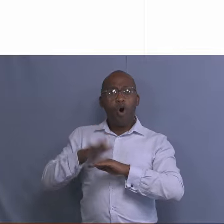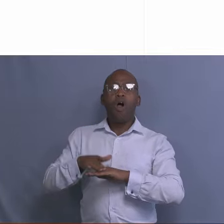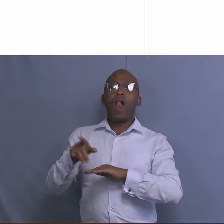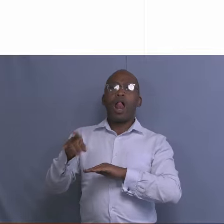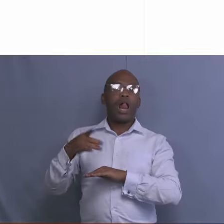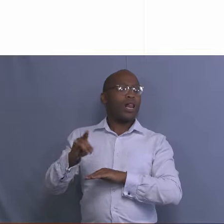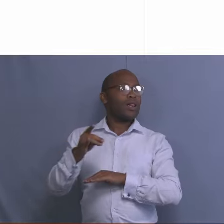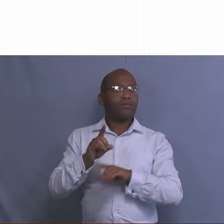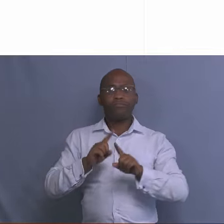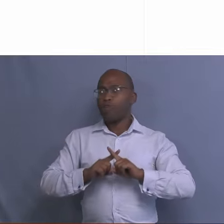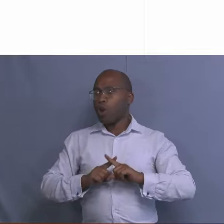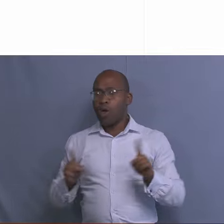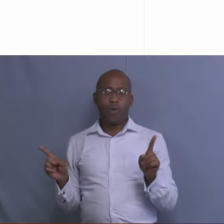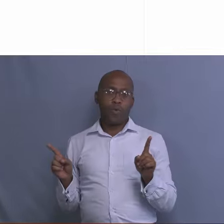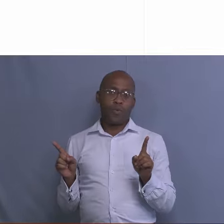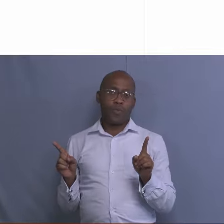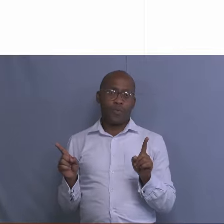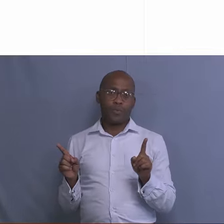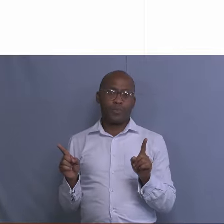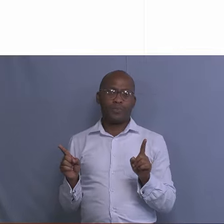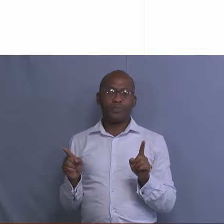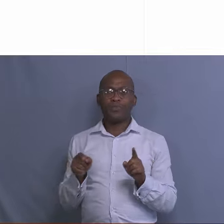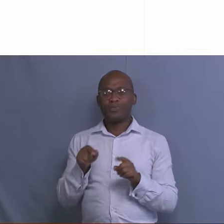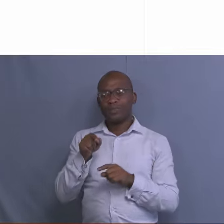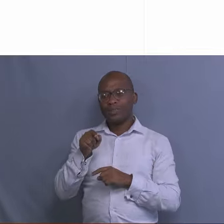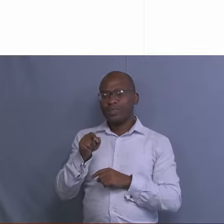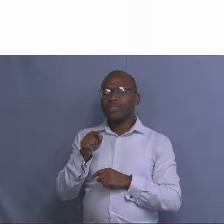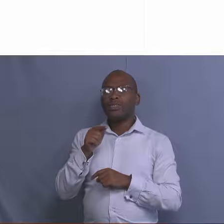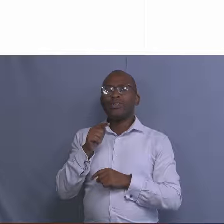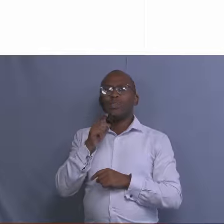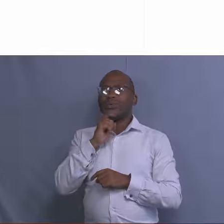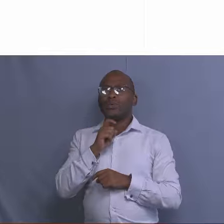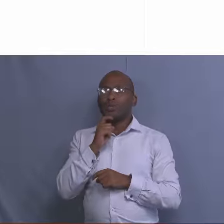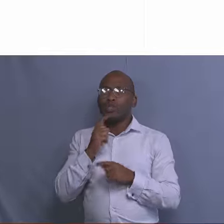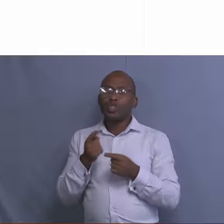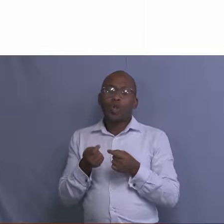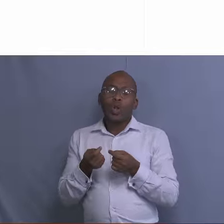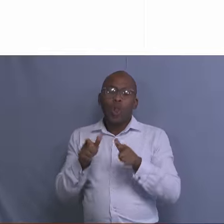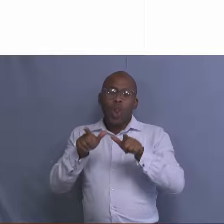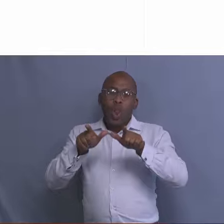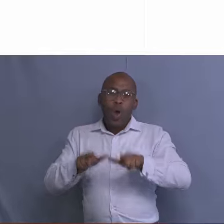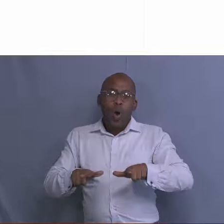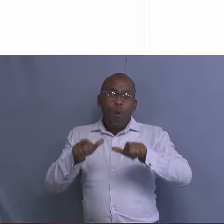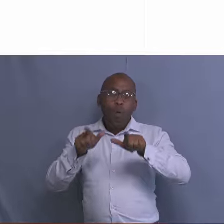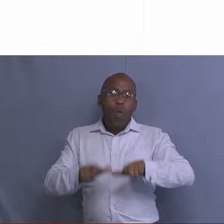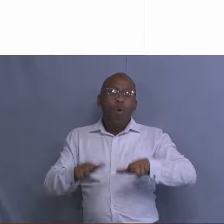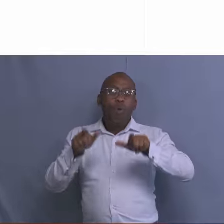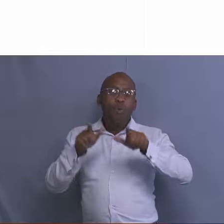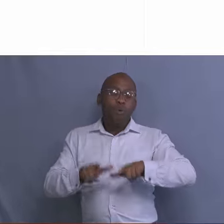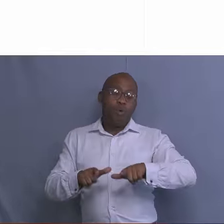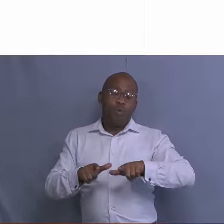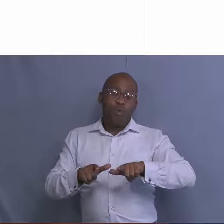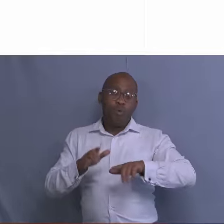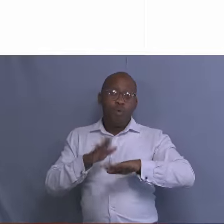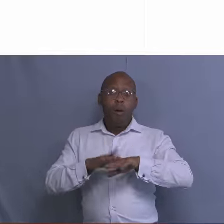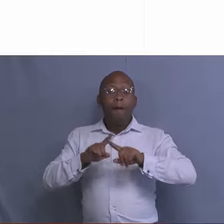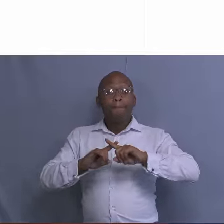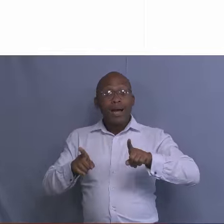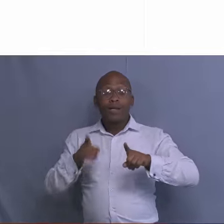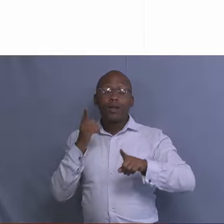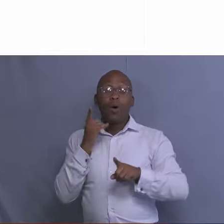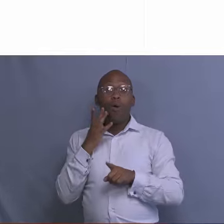less per hectare. So the production per hectare is low, but the input cost is high. These are